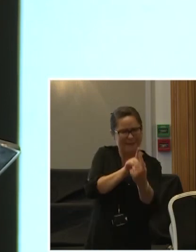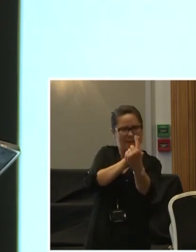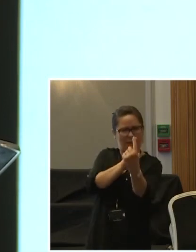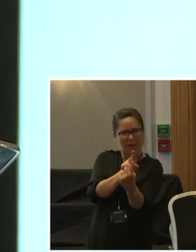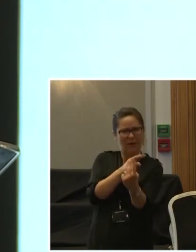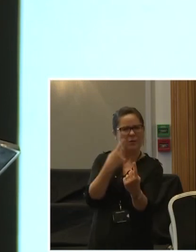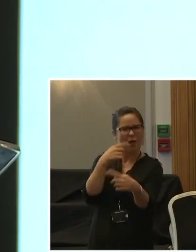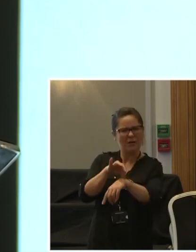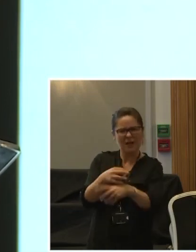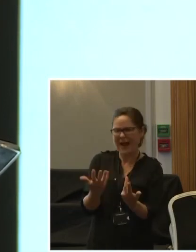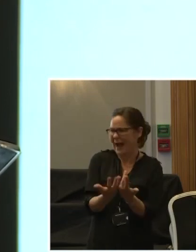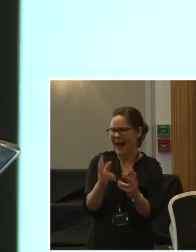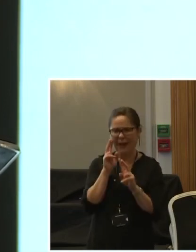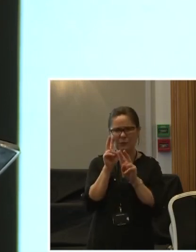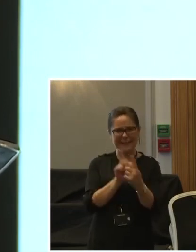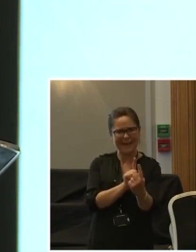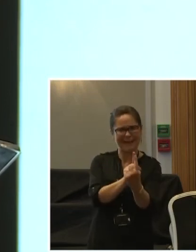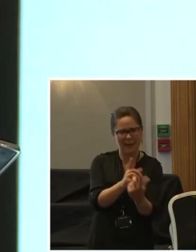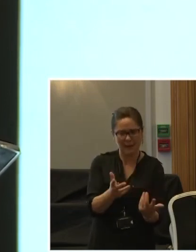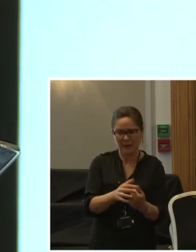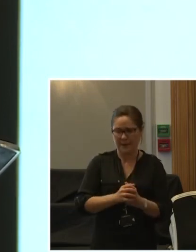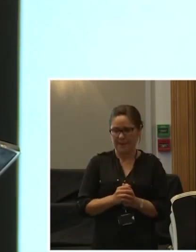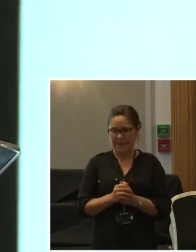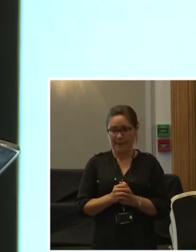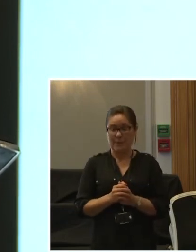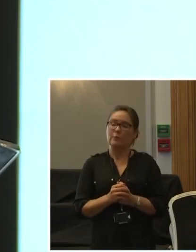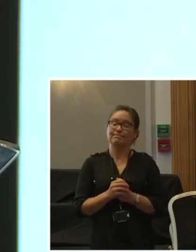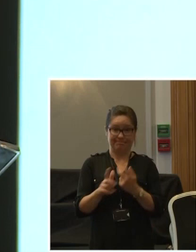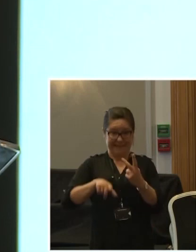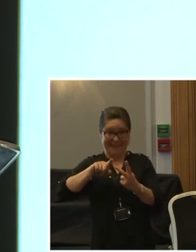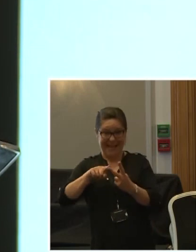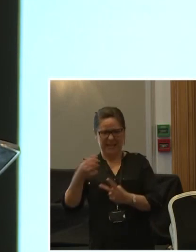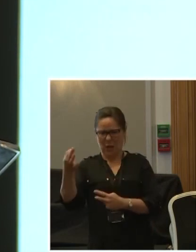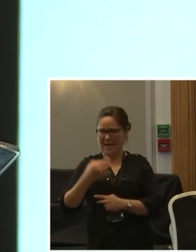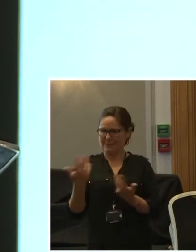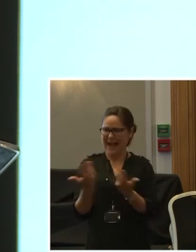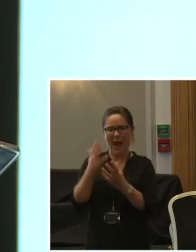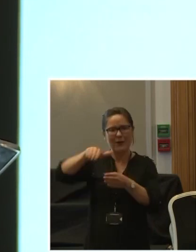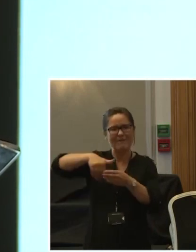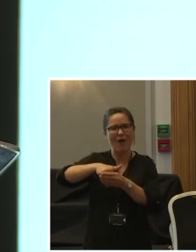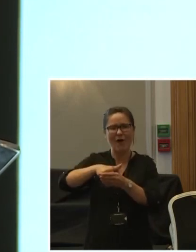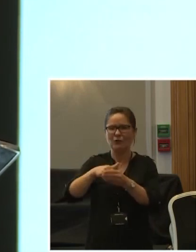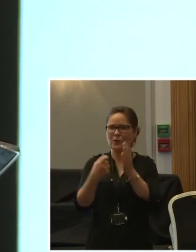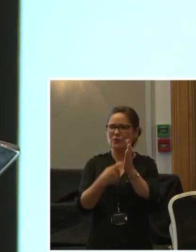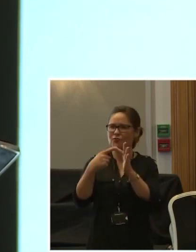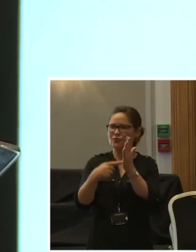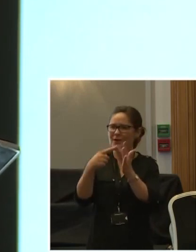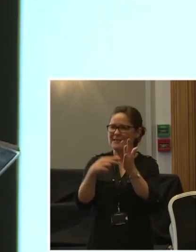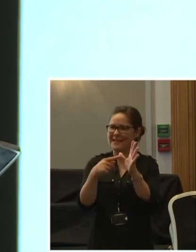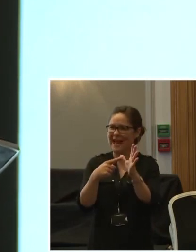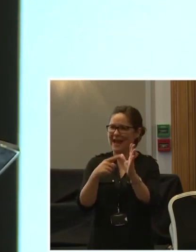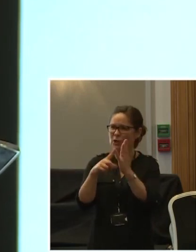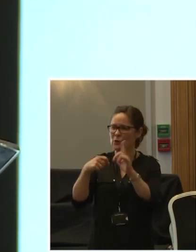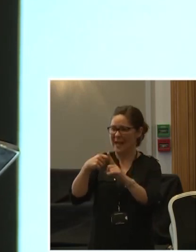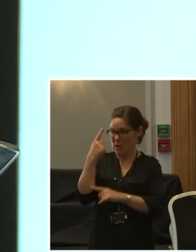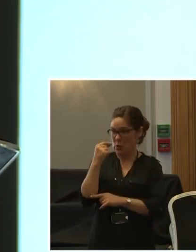ophthalmologist? In terms of getting involved with Retina UK, you can visit a website, or if you would like to do that today, we've got